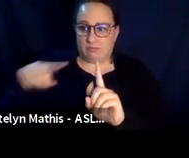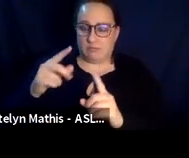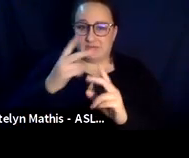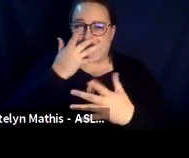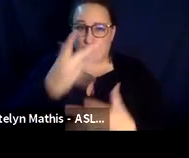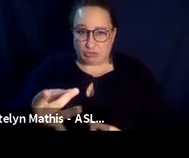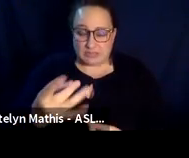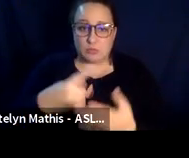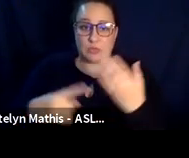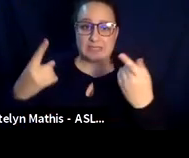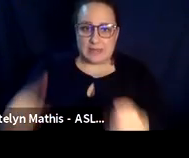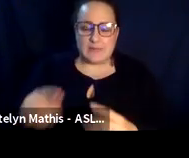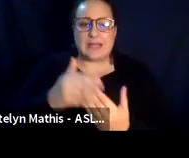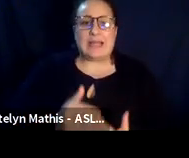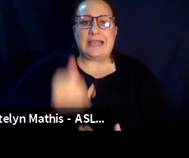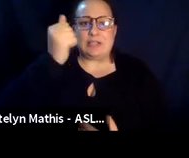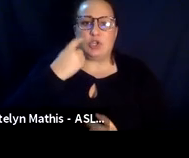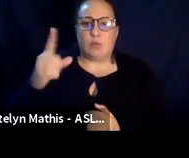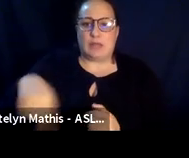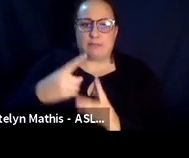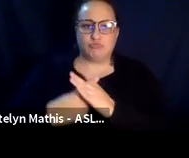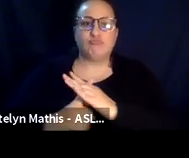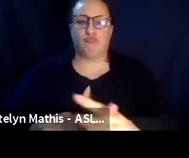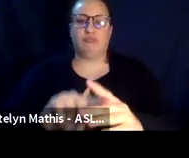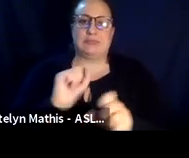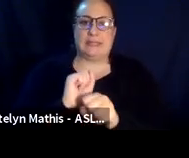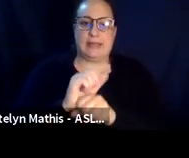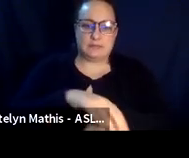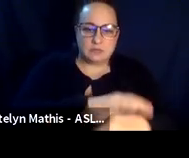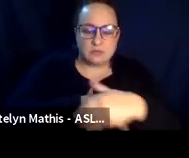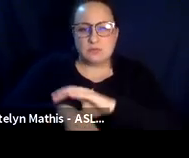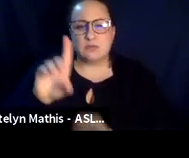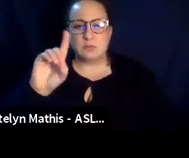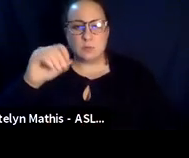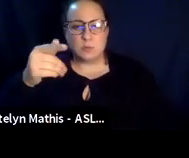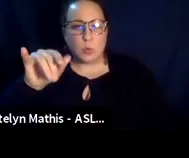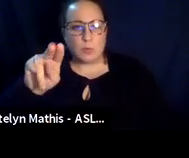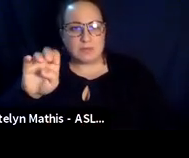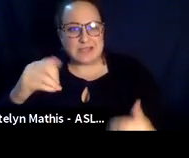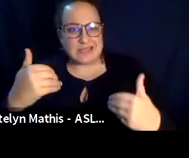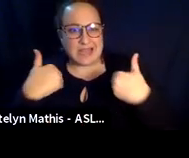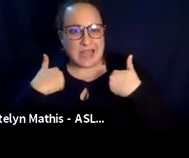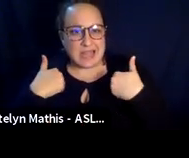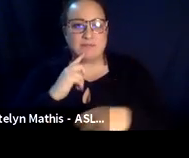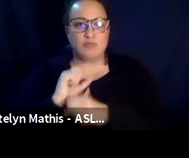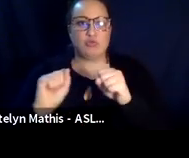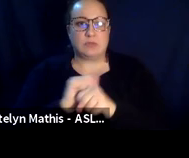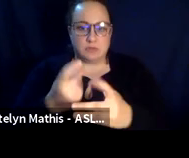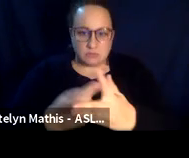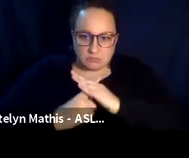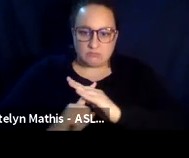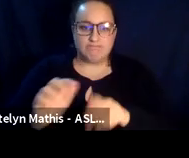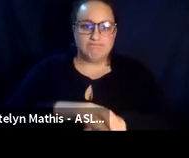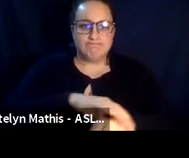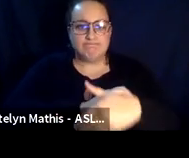going on, it's easier for them to initiate the task. They have the dopamine and everything they need to get started. When it's not